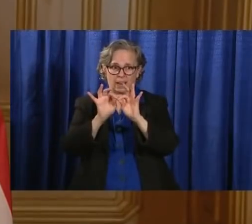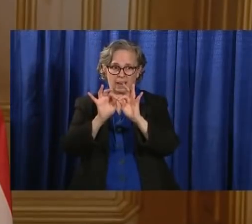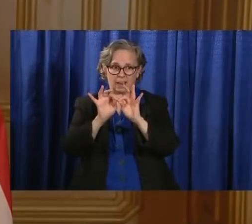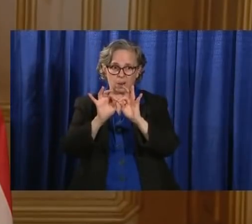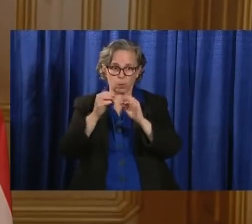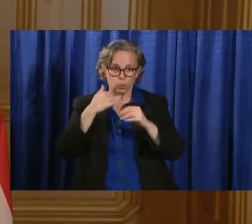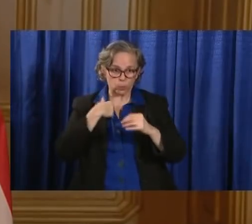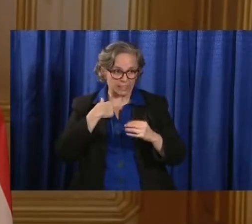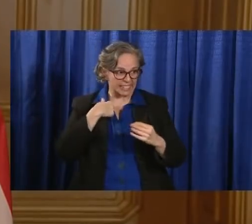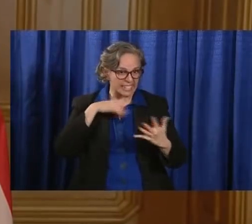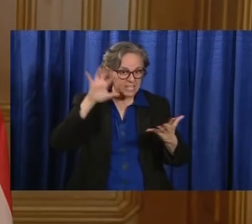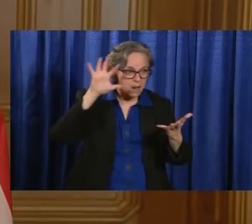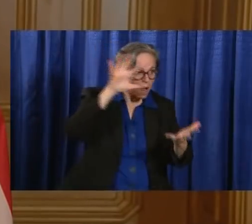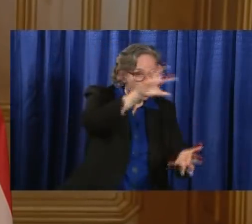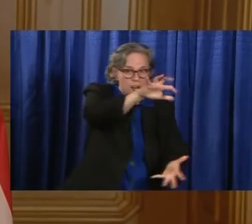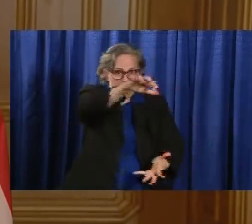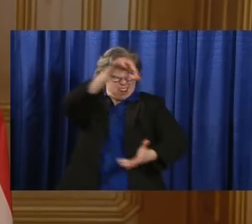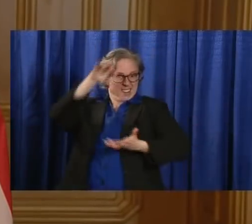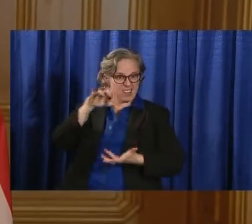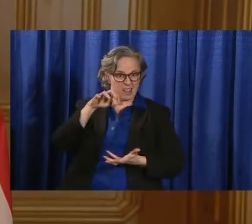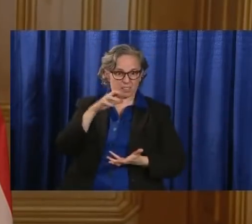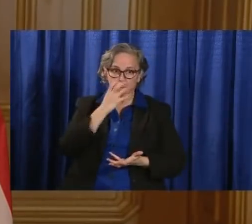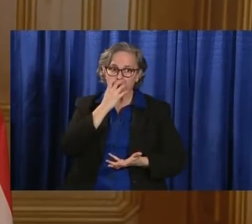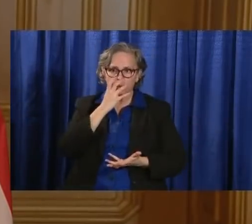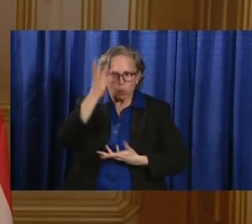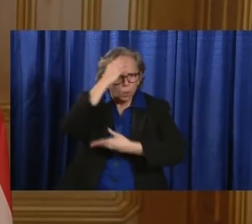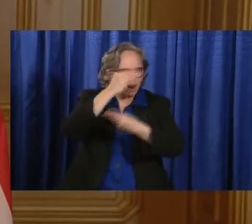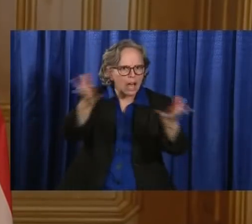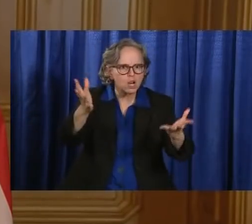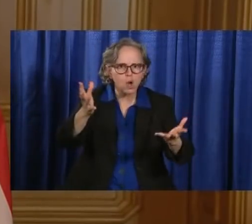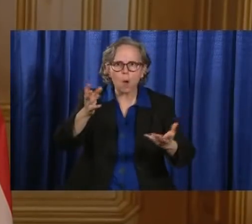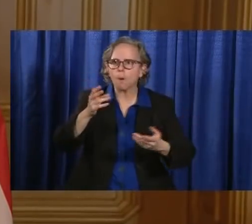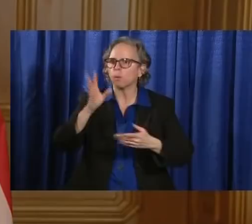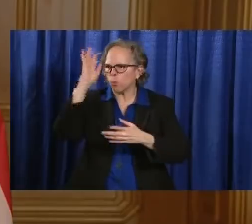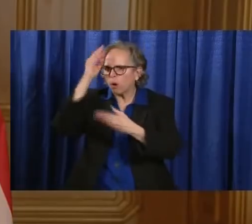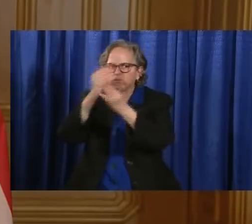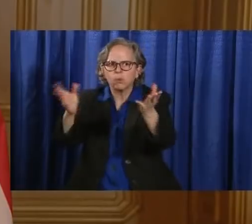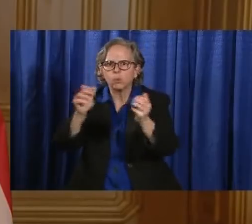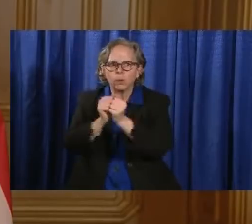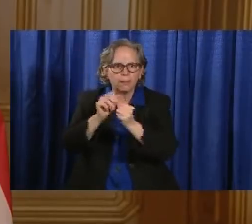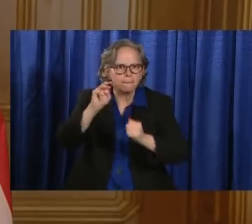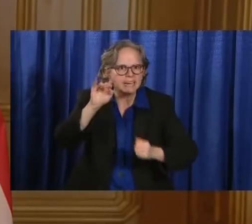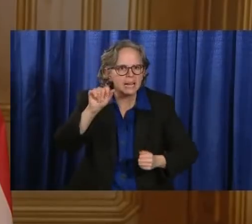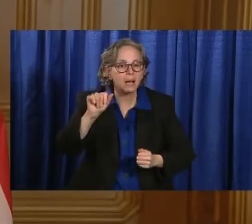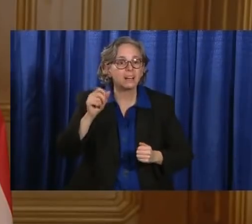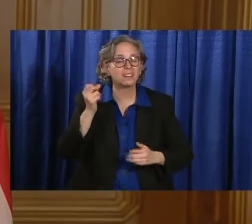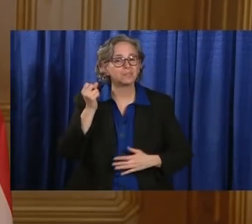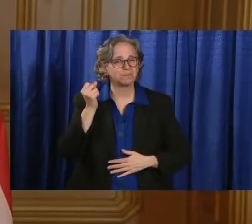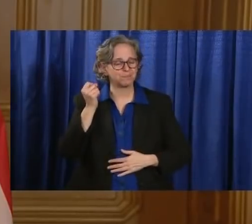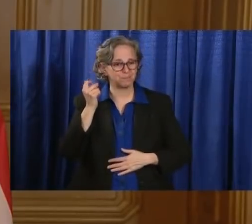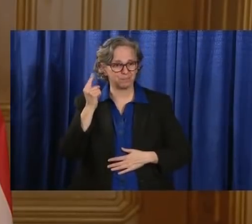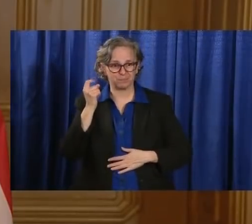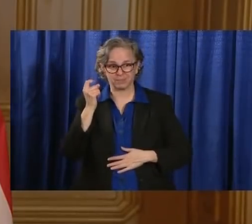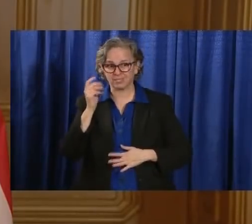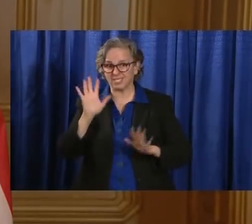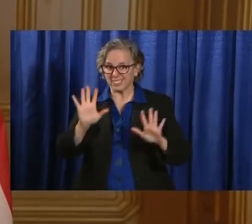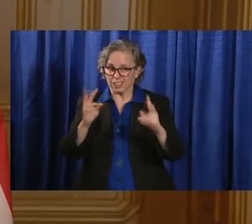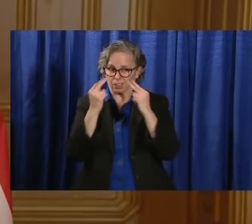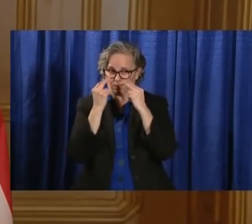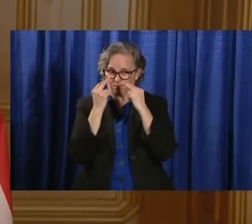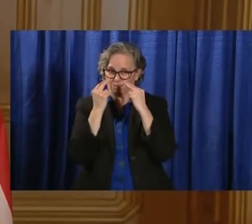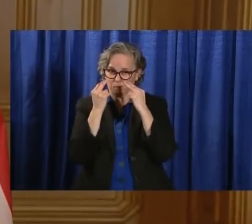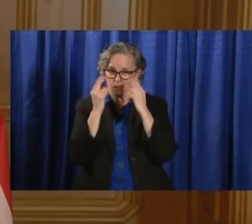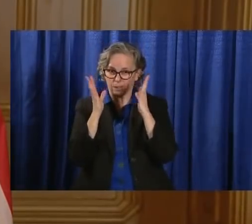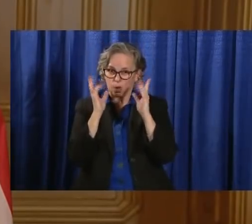in, we're going to notify the news media and let you all know. Look, our goal, and